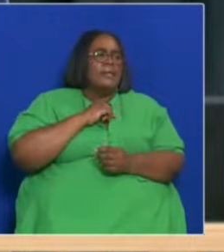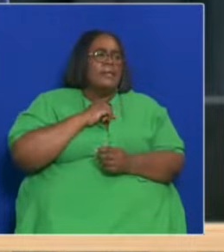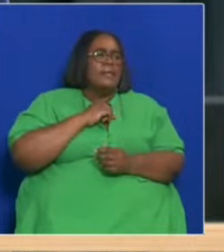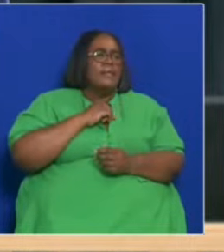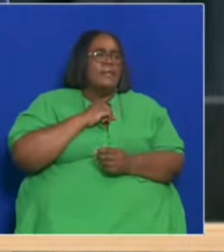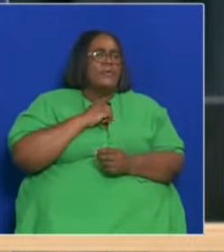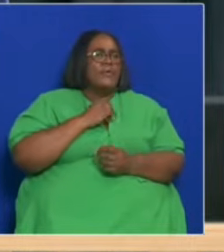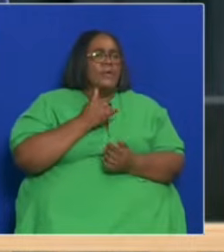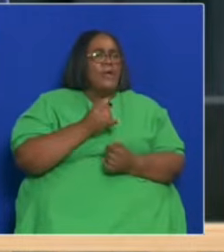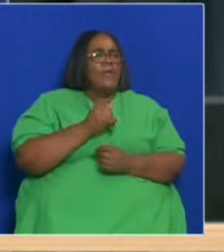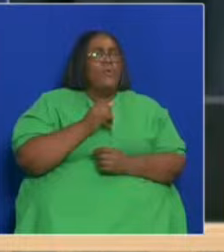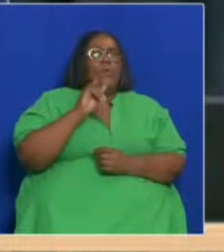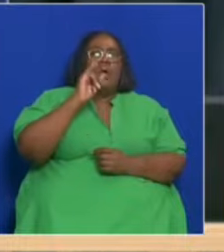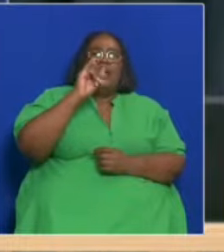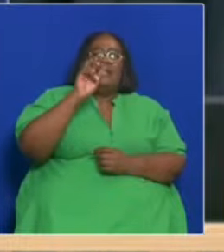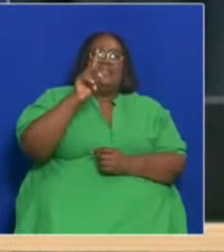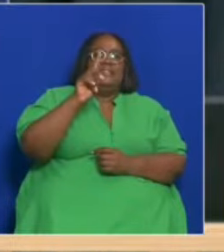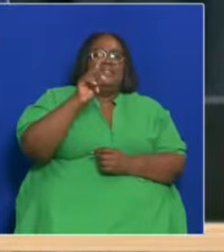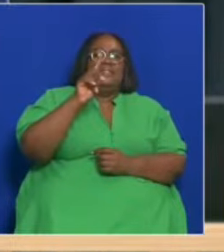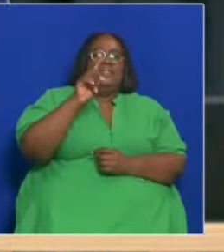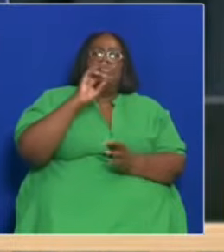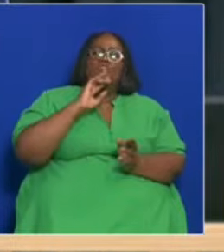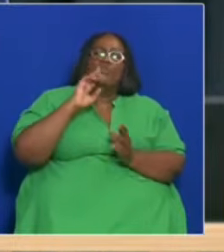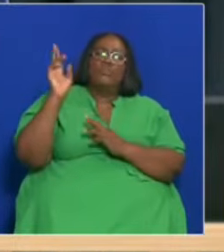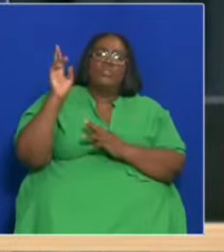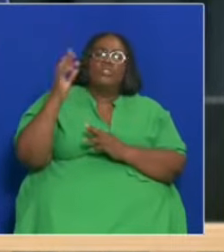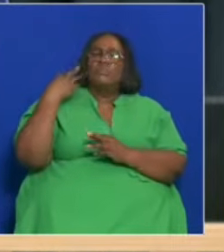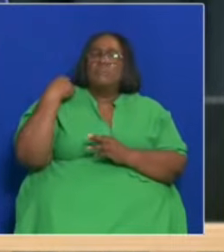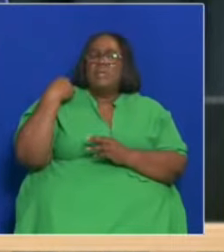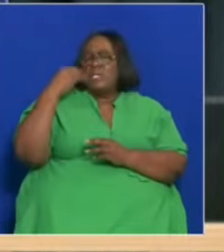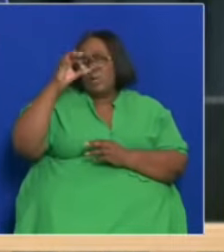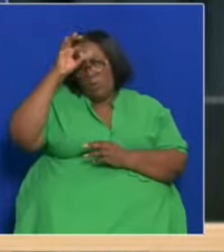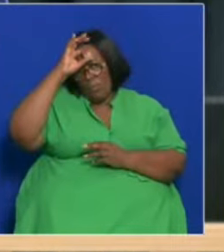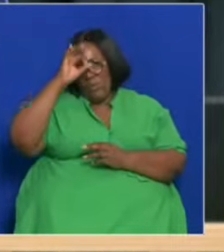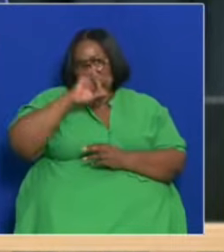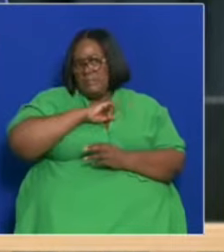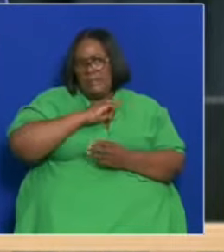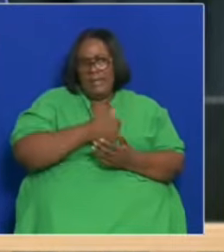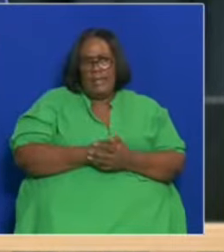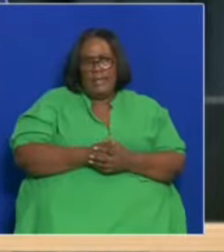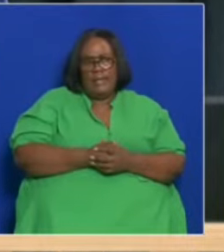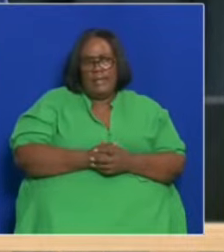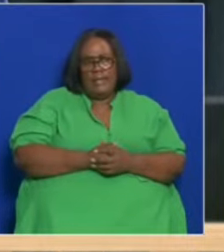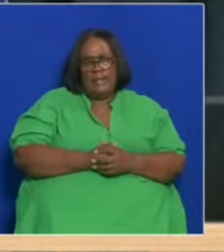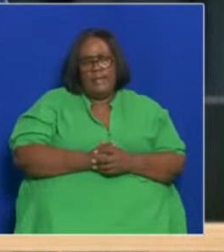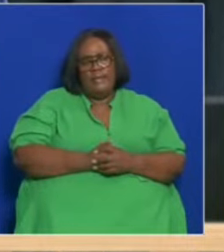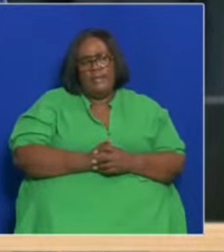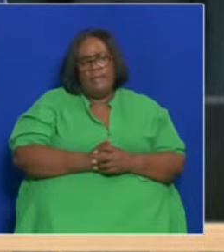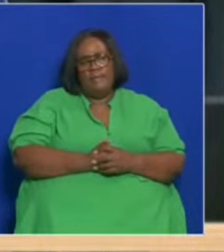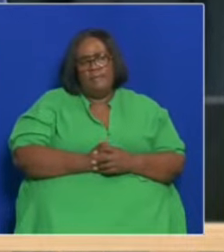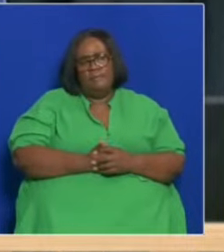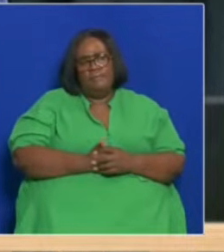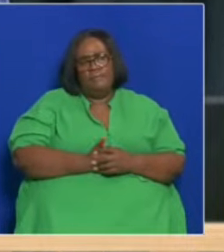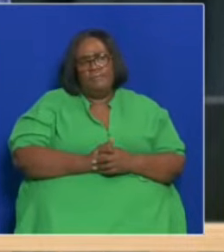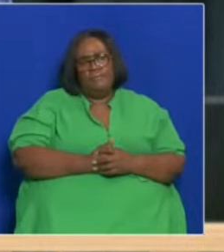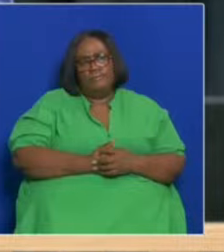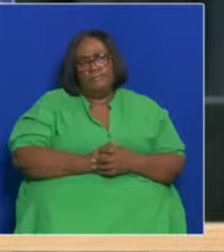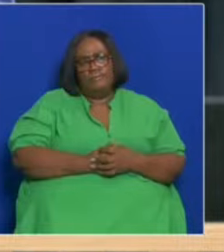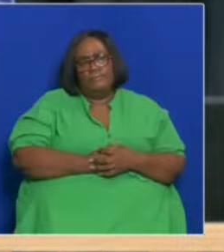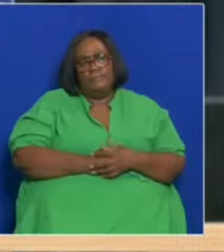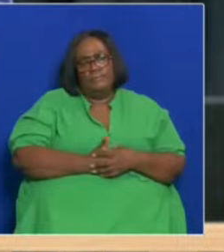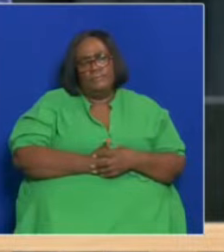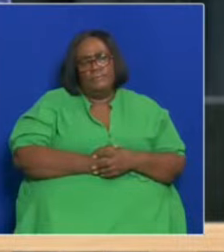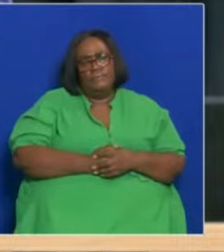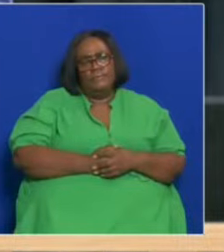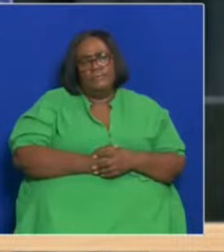is reporting back to the Minister of Police in relation to ongoing investigations where the Minister